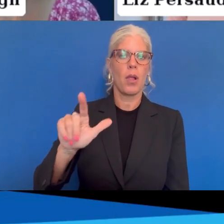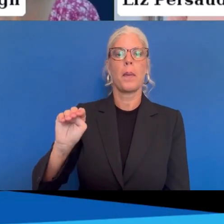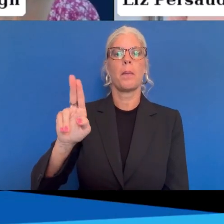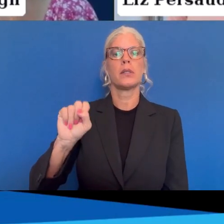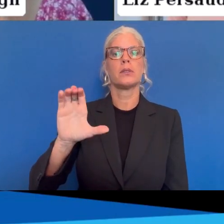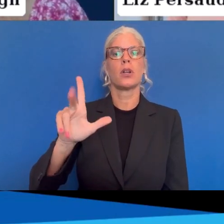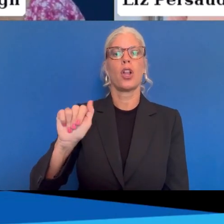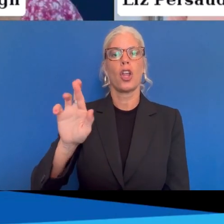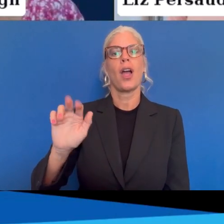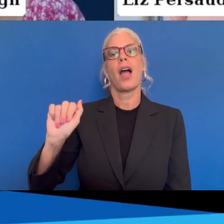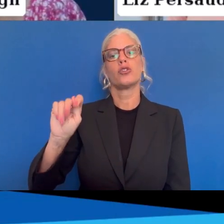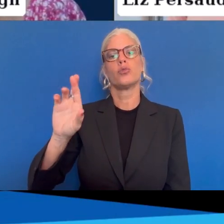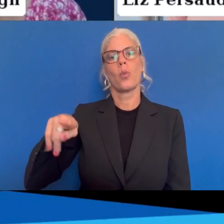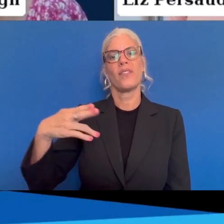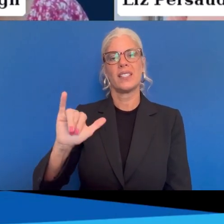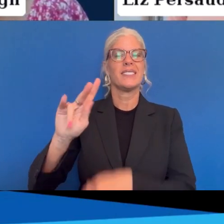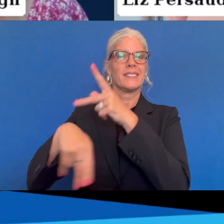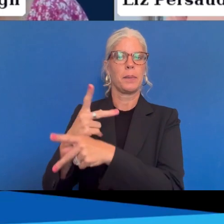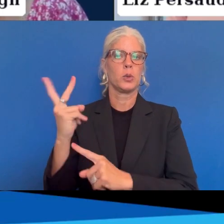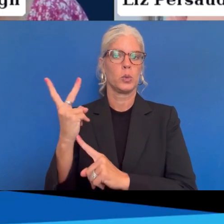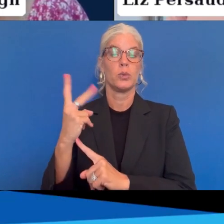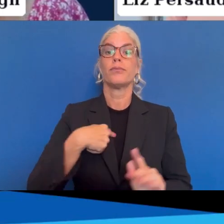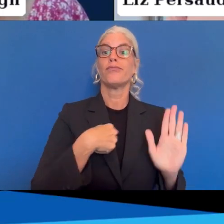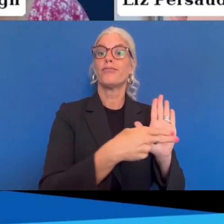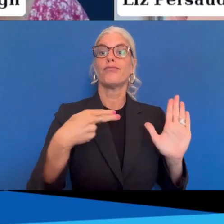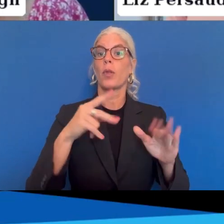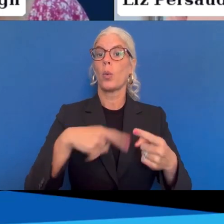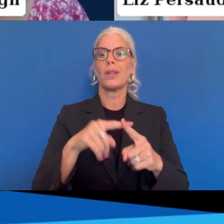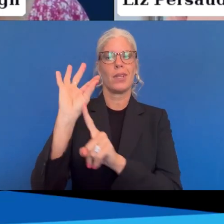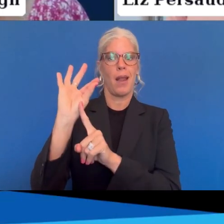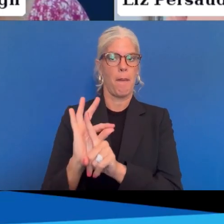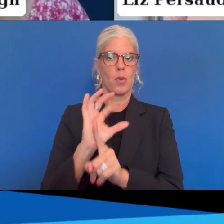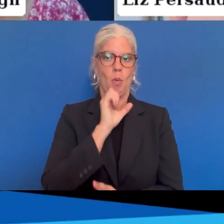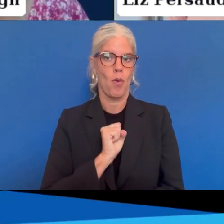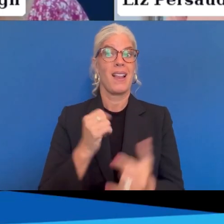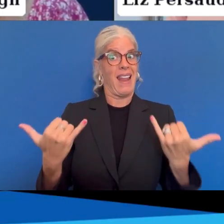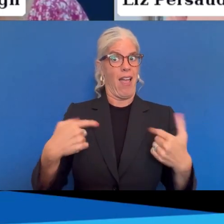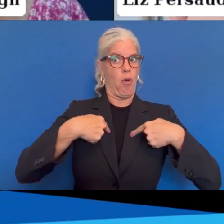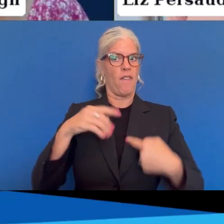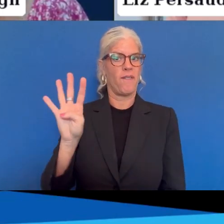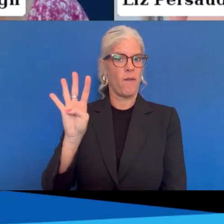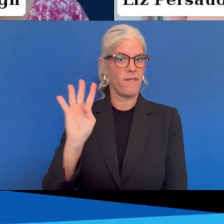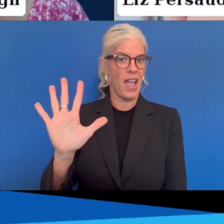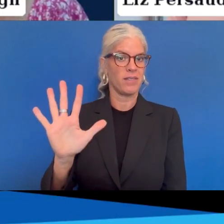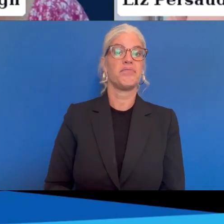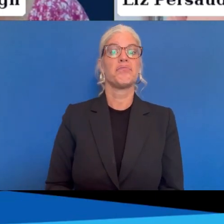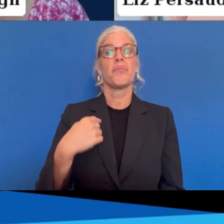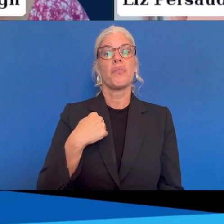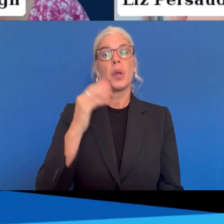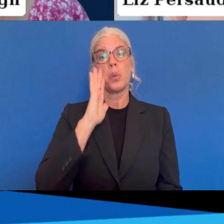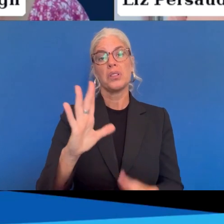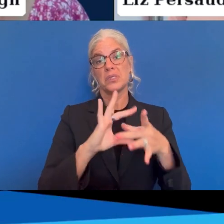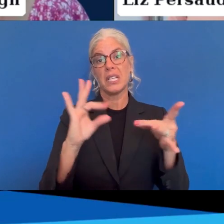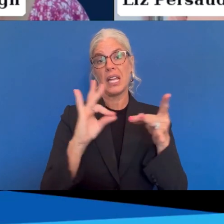I was diagnosed at 9 months old, and I'm 45 now. In, I would say, March,